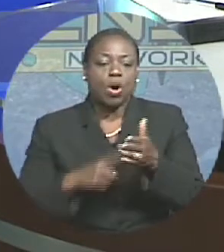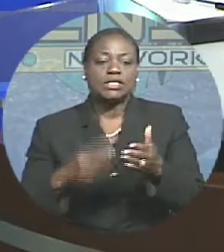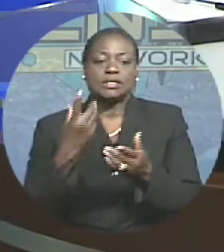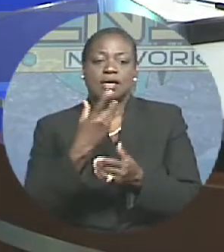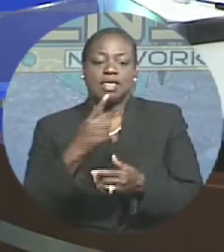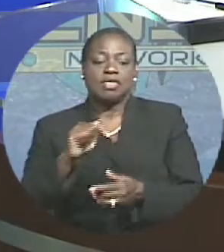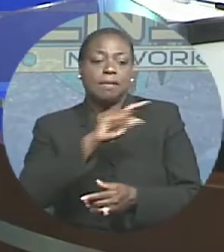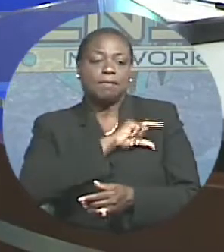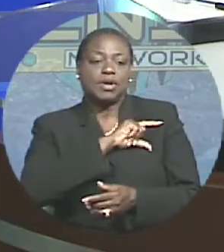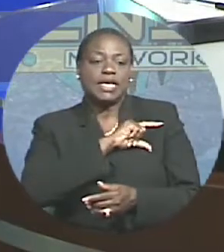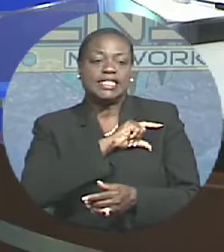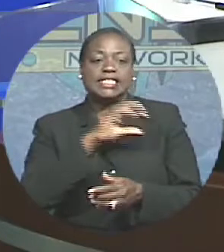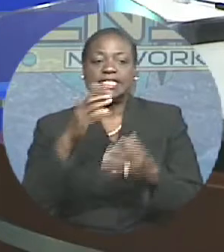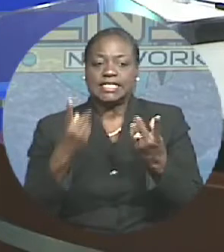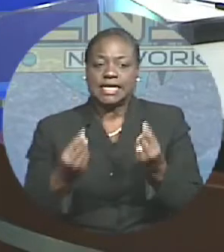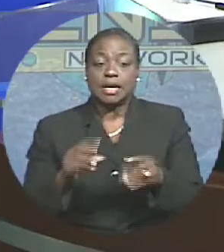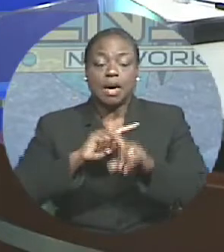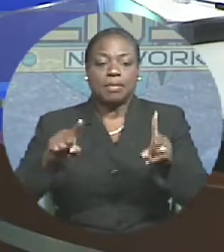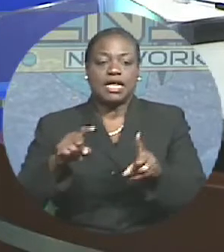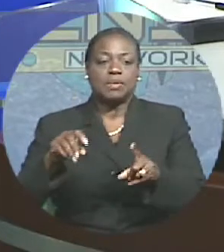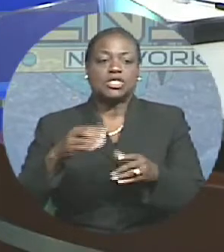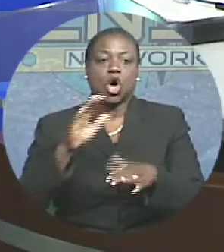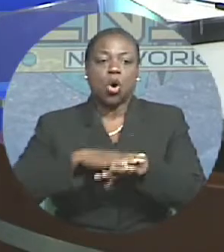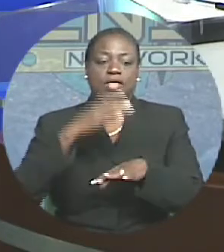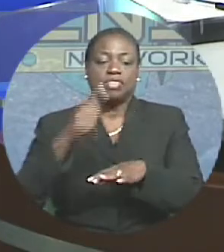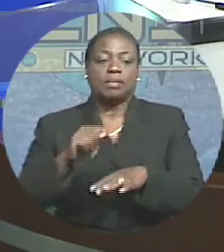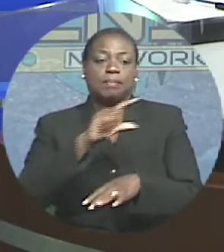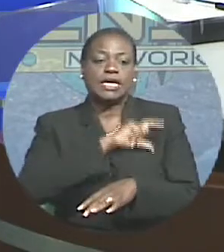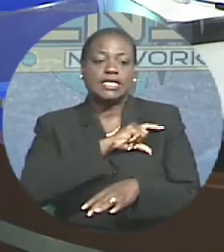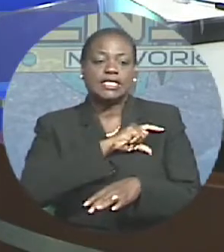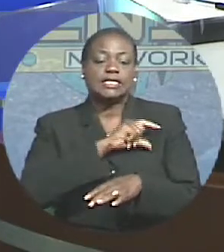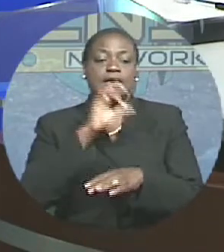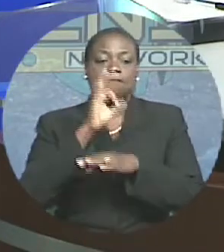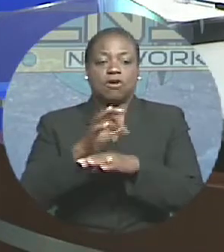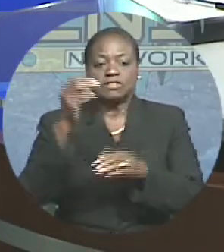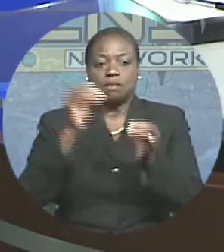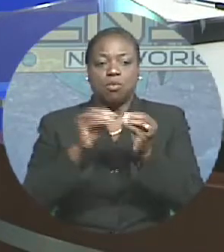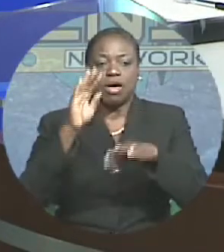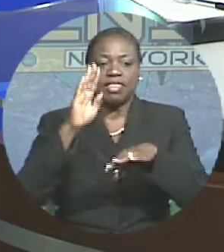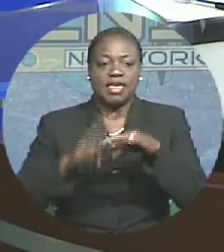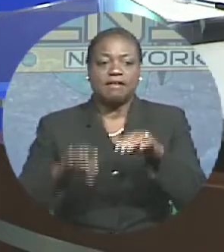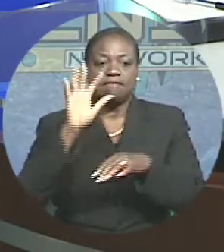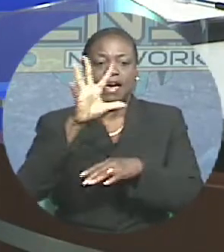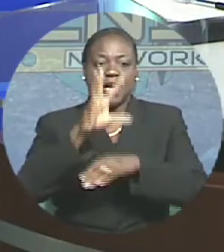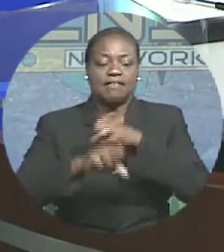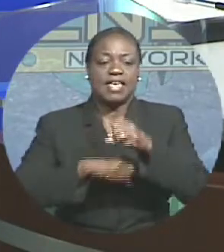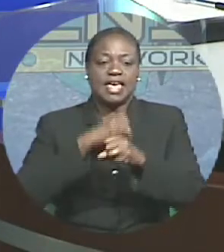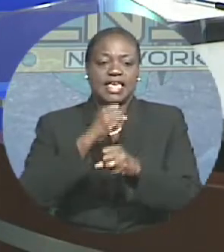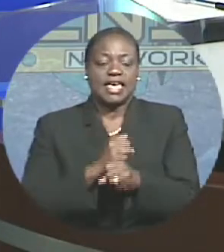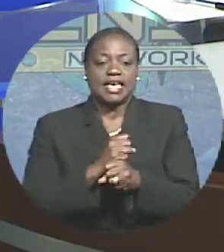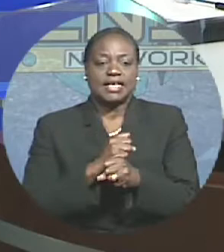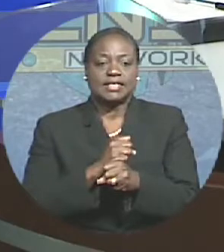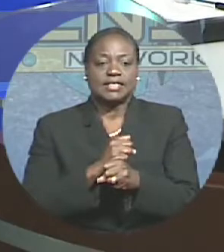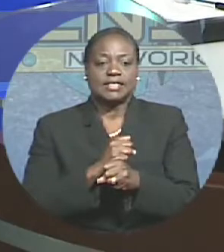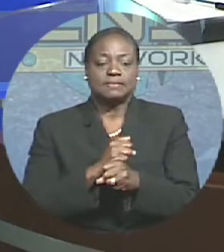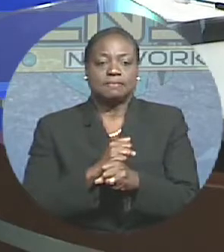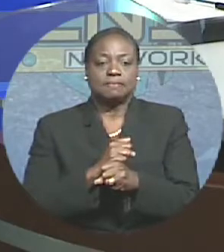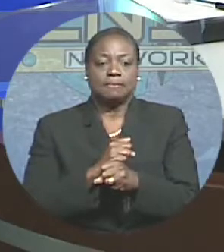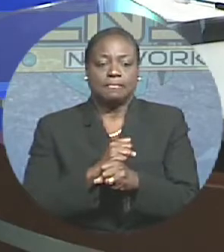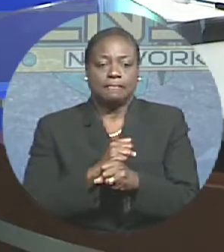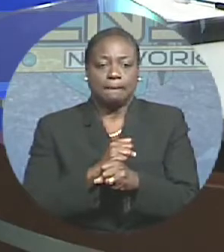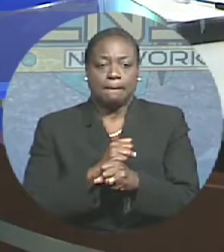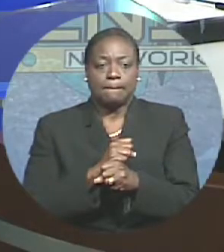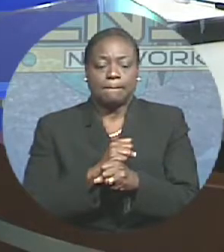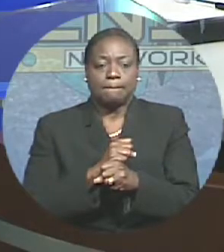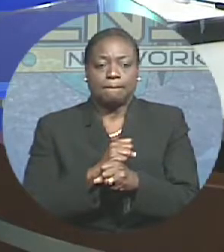he'd been on the force for more than 5 years. This latest firing comes on the heels of other officers being dismissed from the force in recent